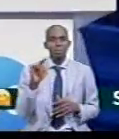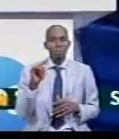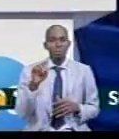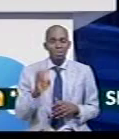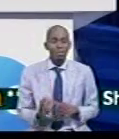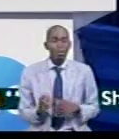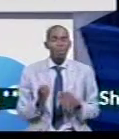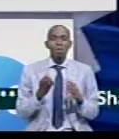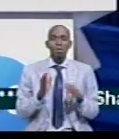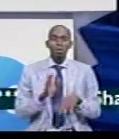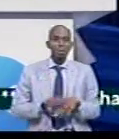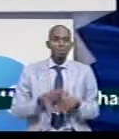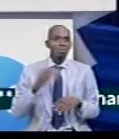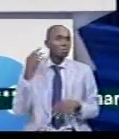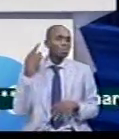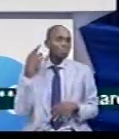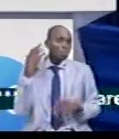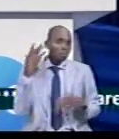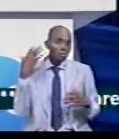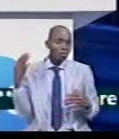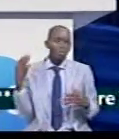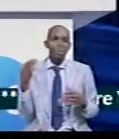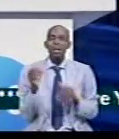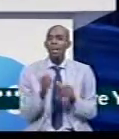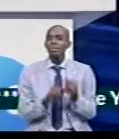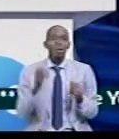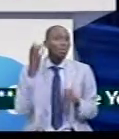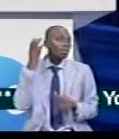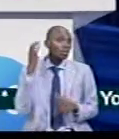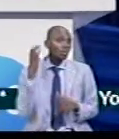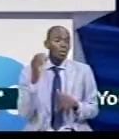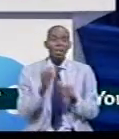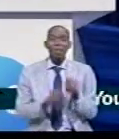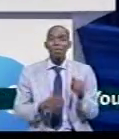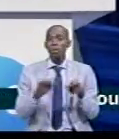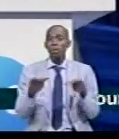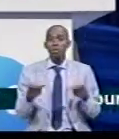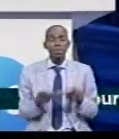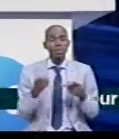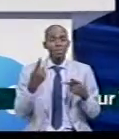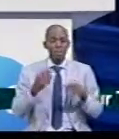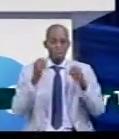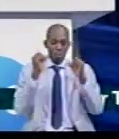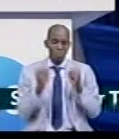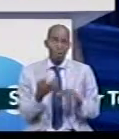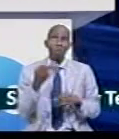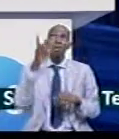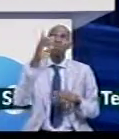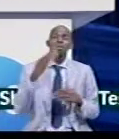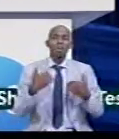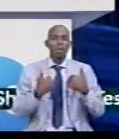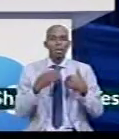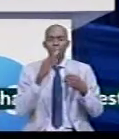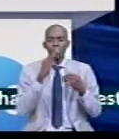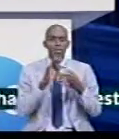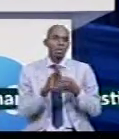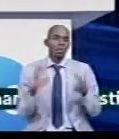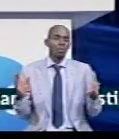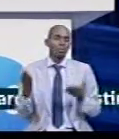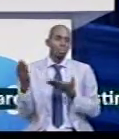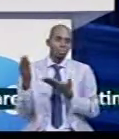radio. Every place, the power of God has been released. Bring them